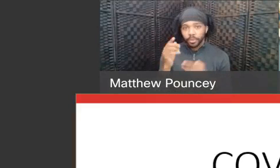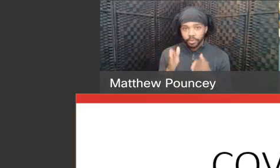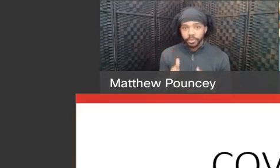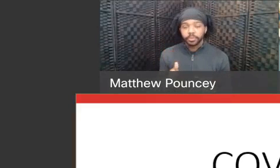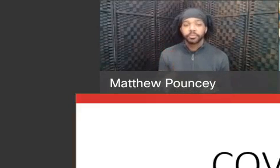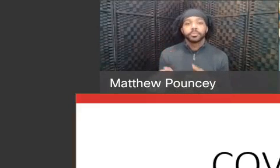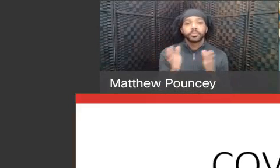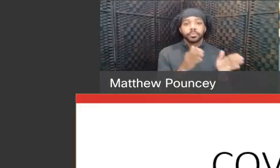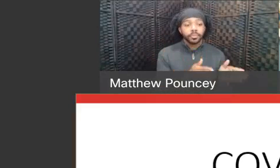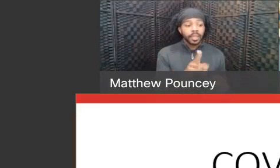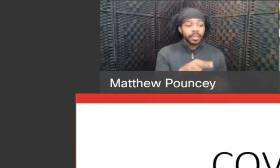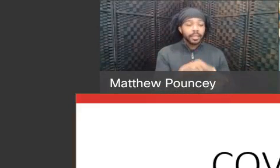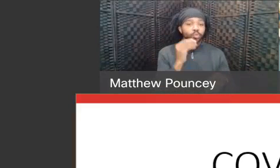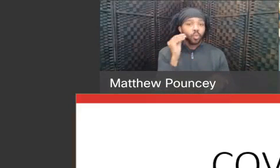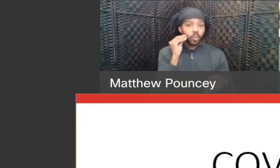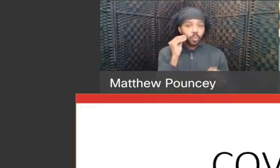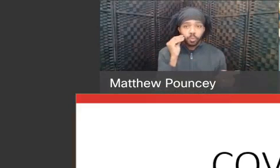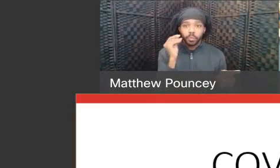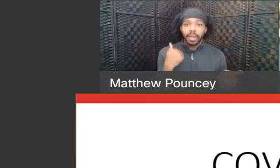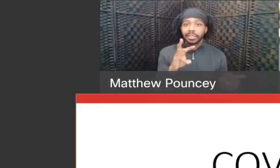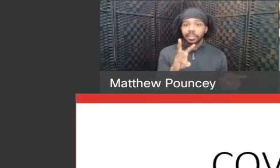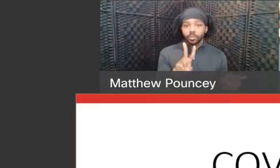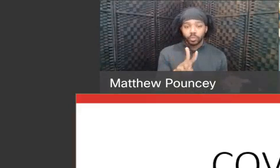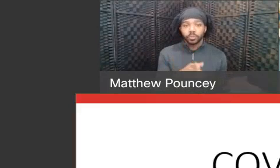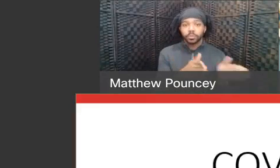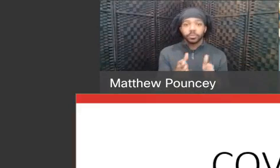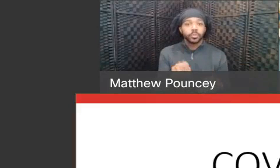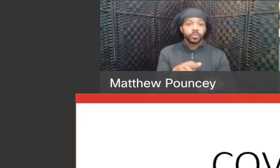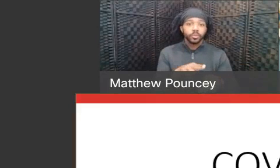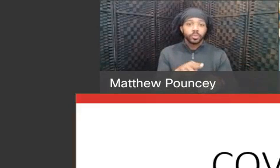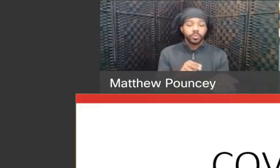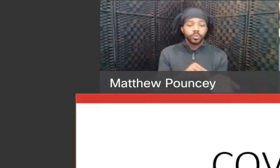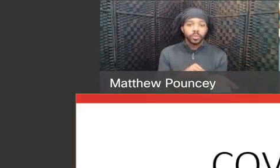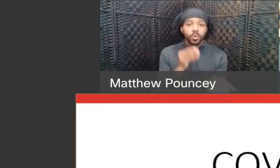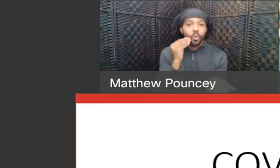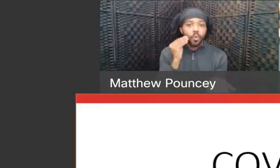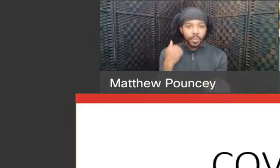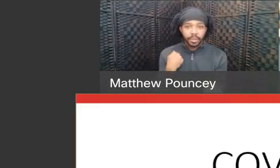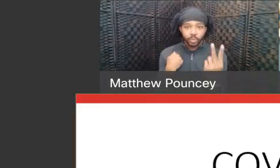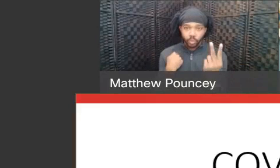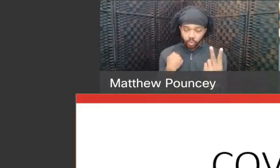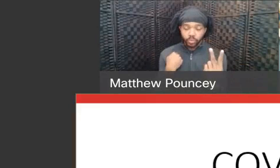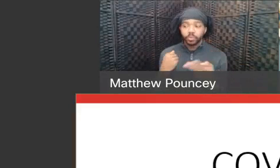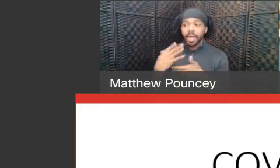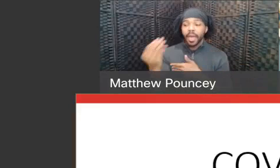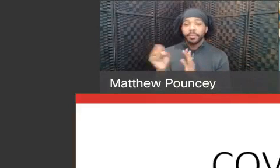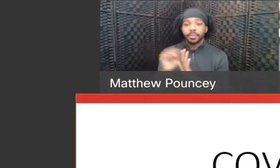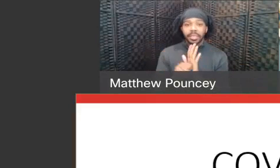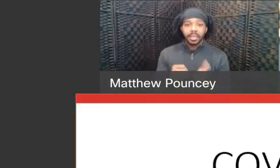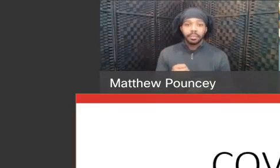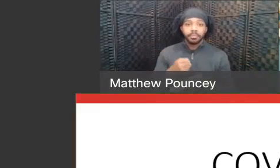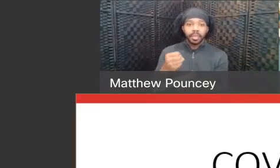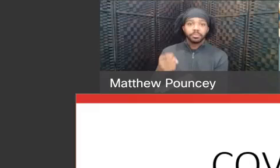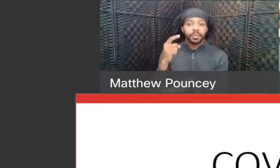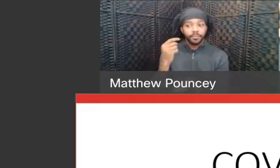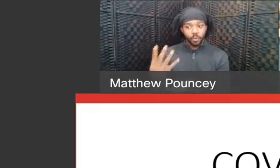the natural home, 62. In a nursing home, 2. In out-of-state placements, 4.